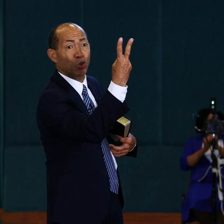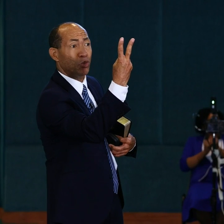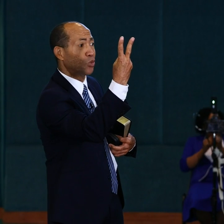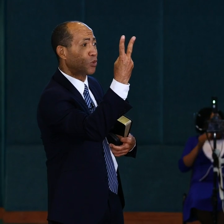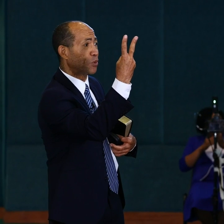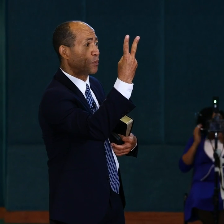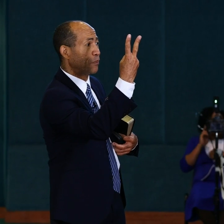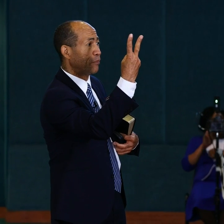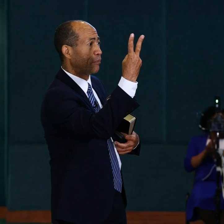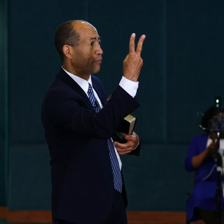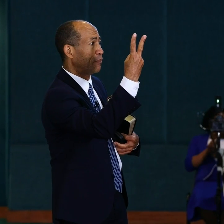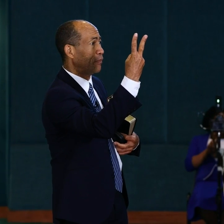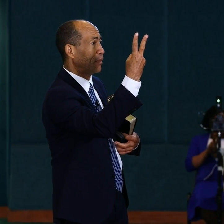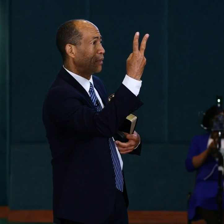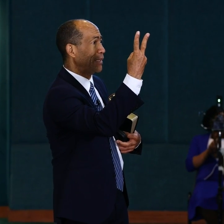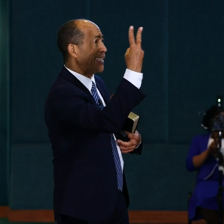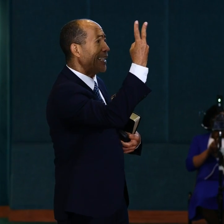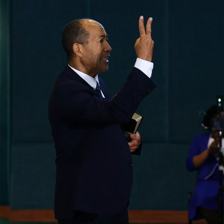10 against 2.